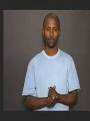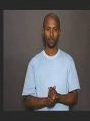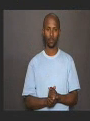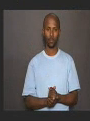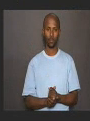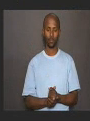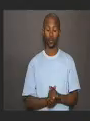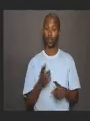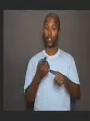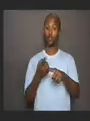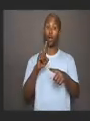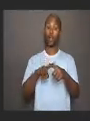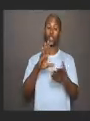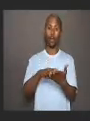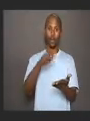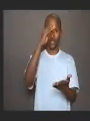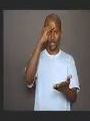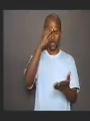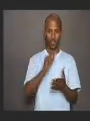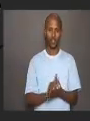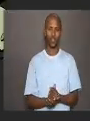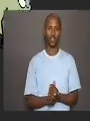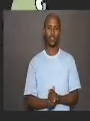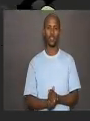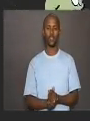Let's get back to our lesson.